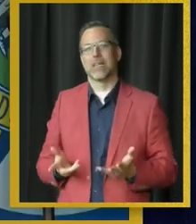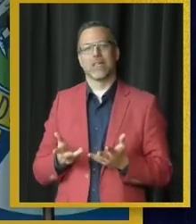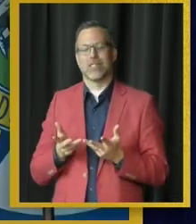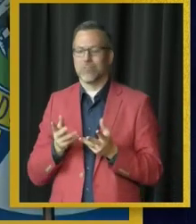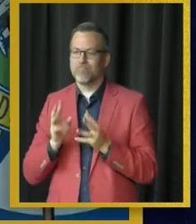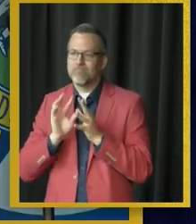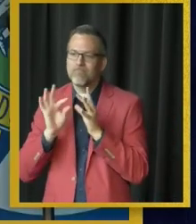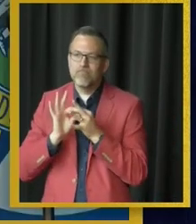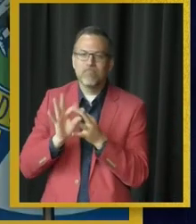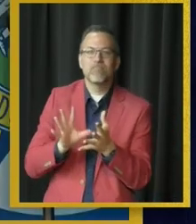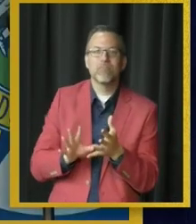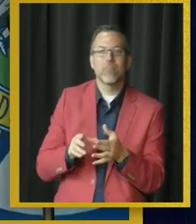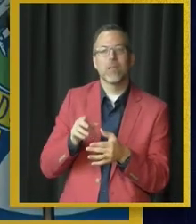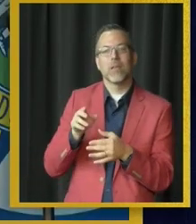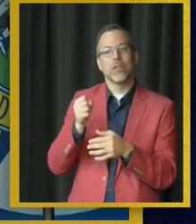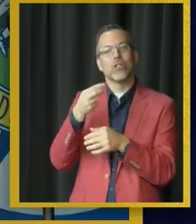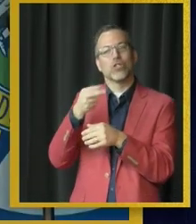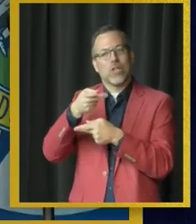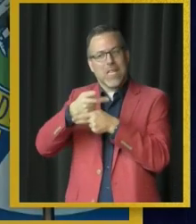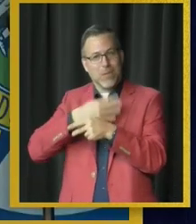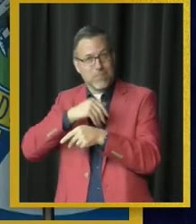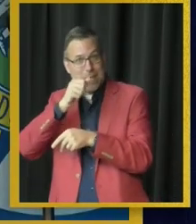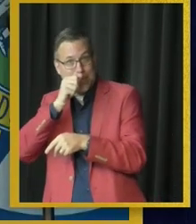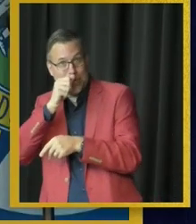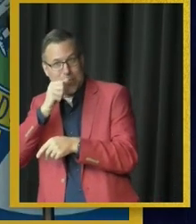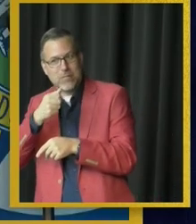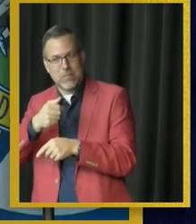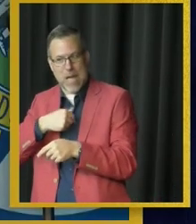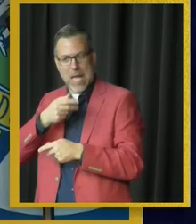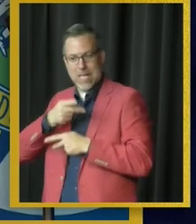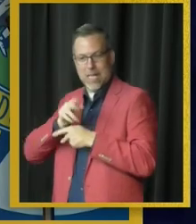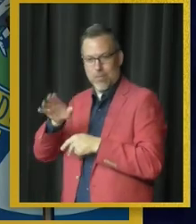lives. She keeps my secrets and I keep hers.